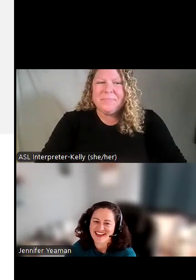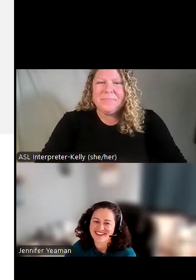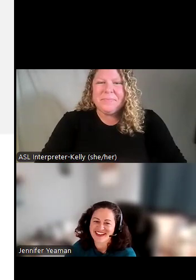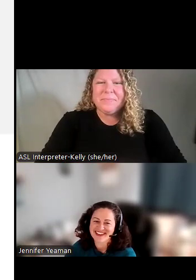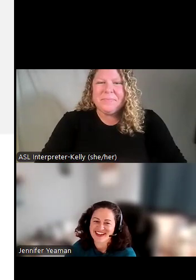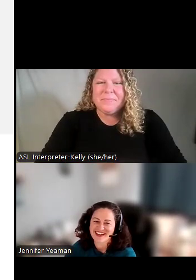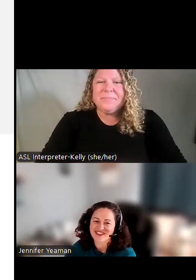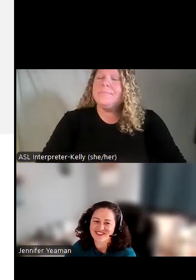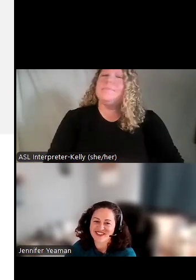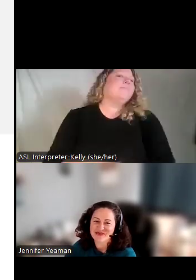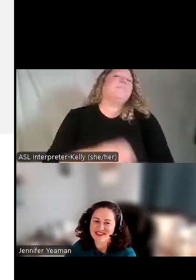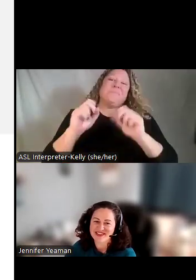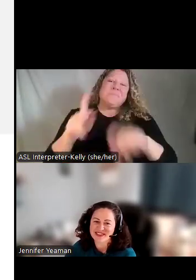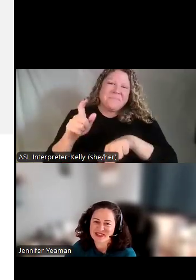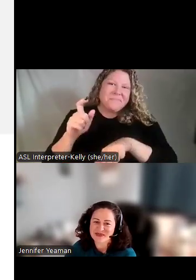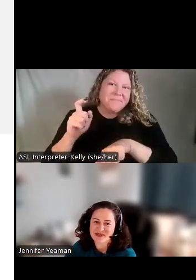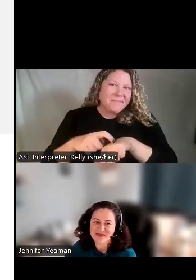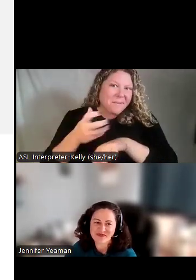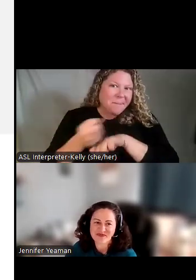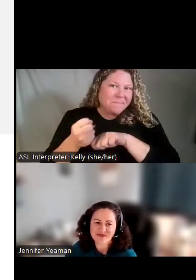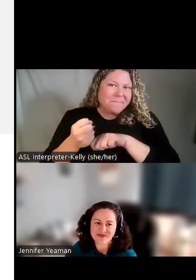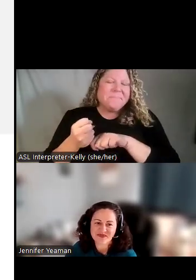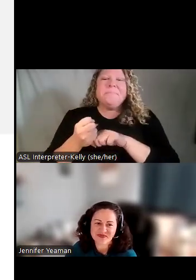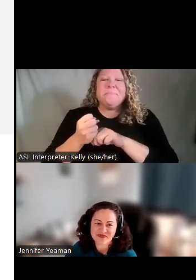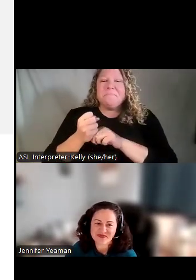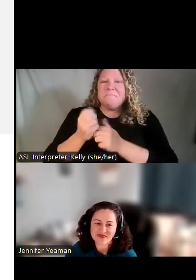All right, and we're at time. Pencils.